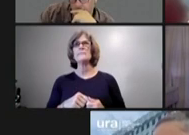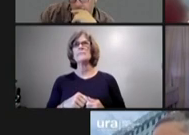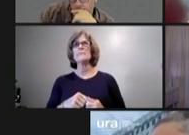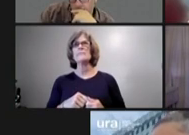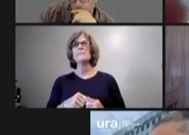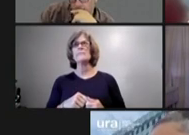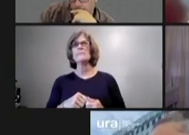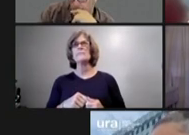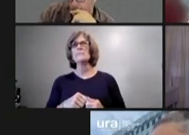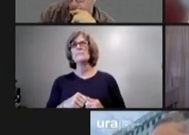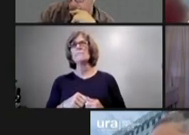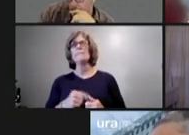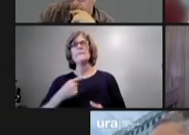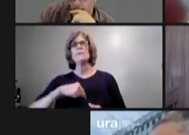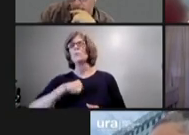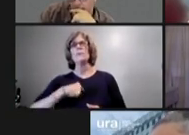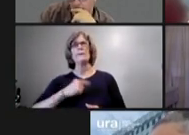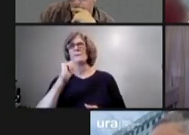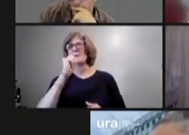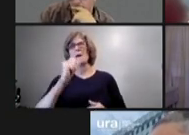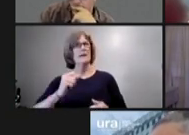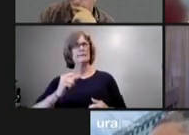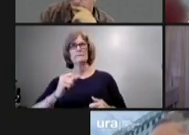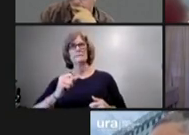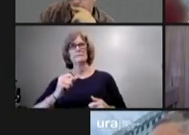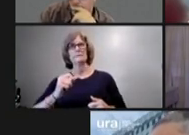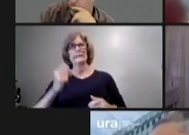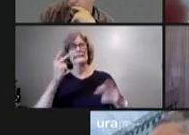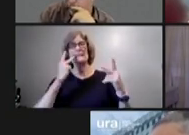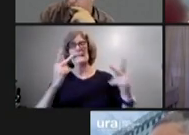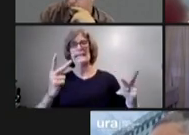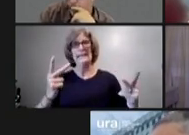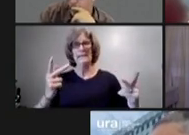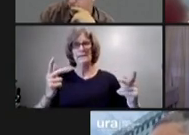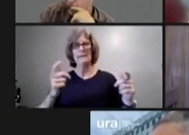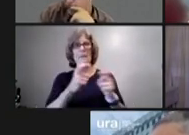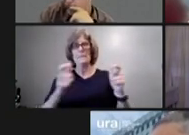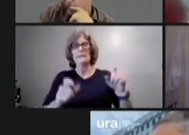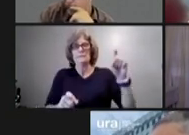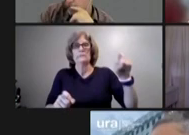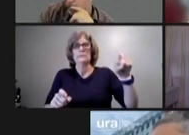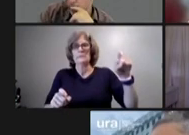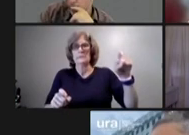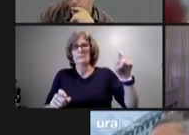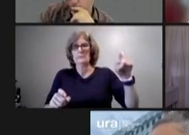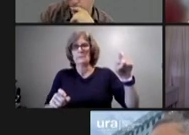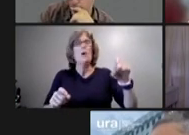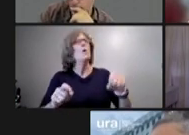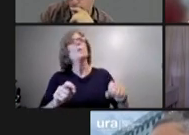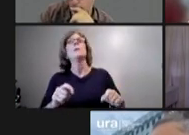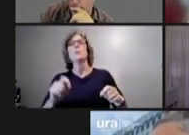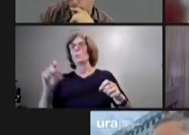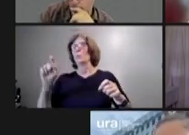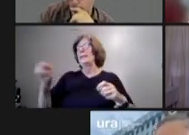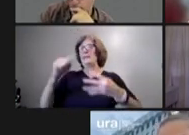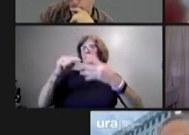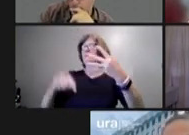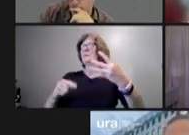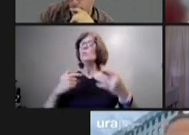a need or response for a lot of units beyond what we